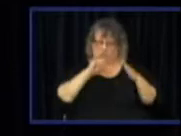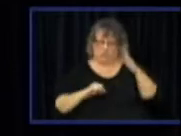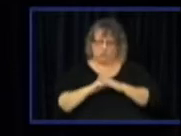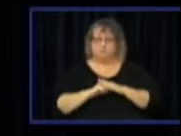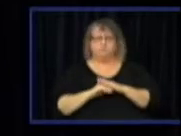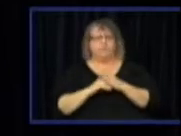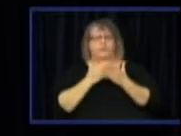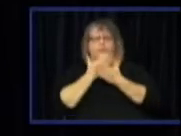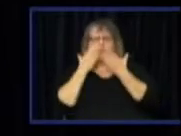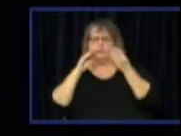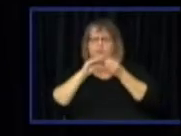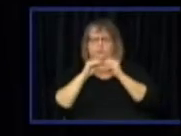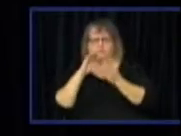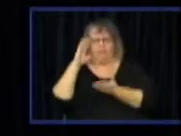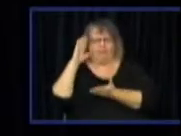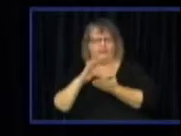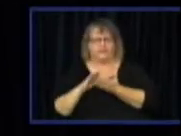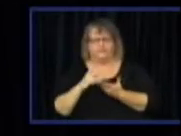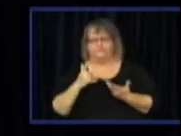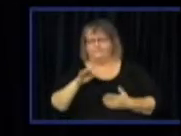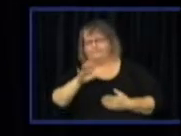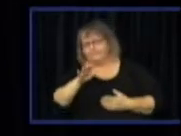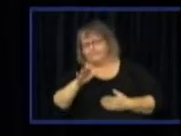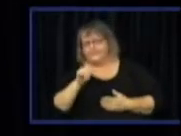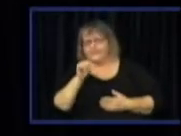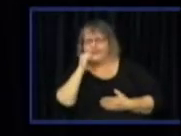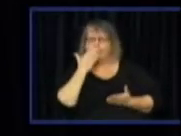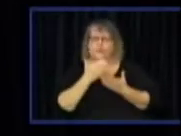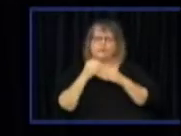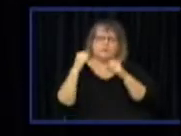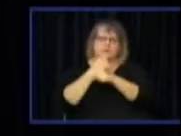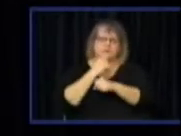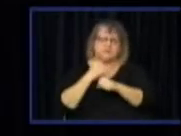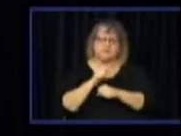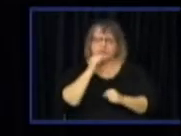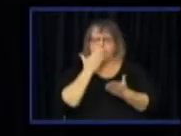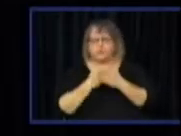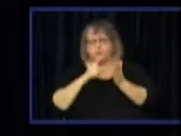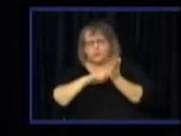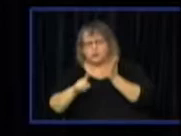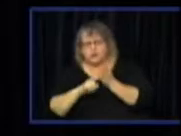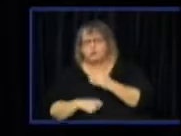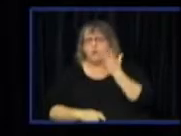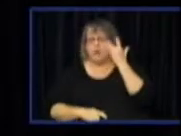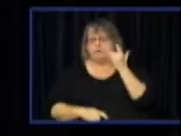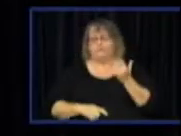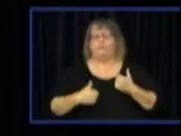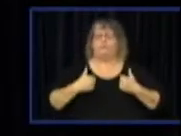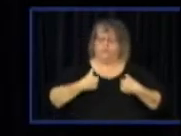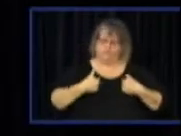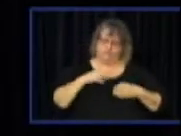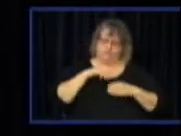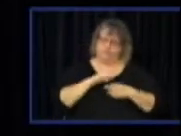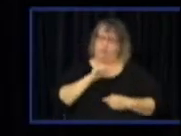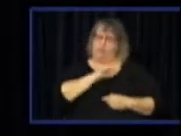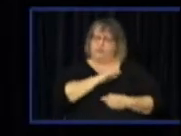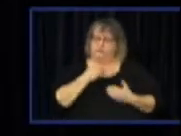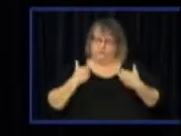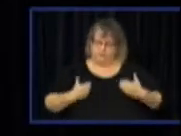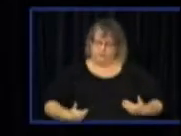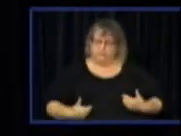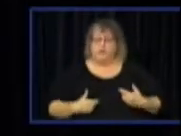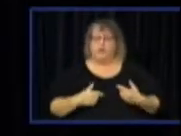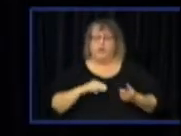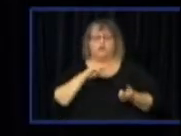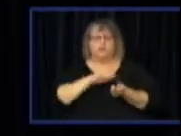don't really know. It's very, that number is more elusive, and that's because we in medicine, and I myself am guilty of this, we